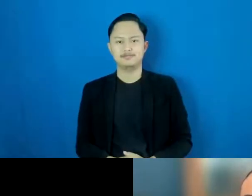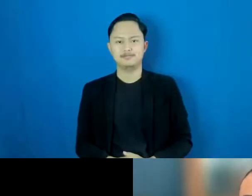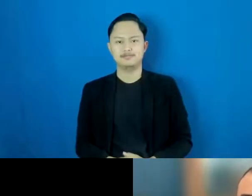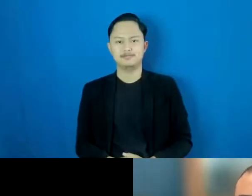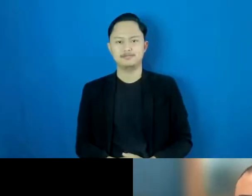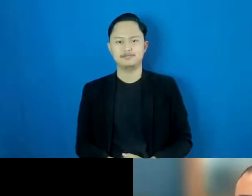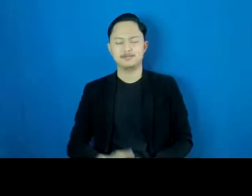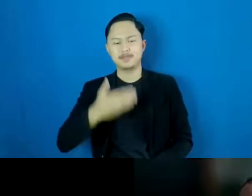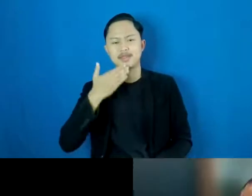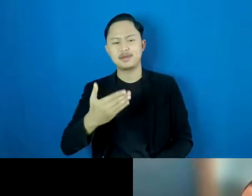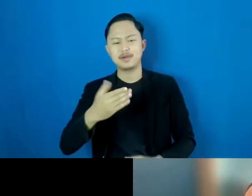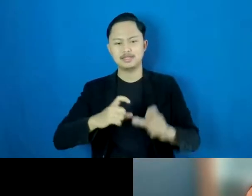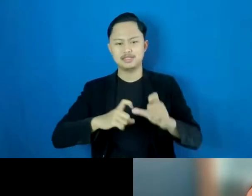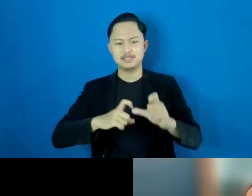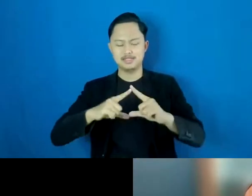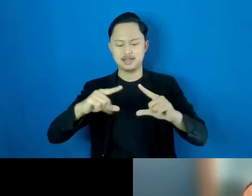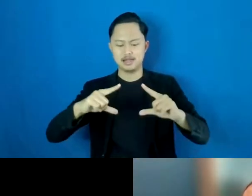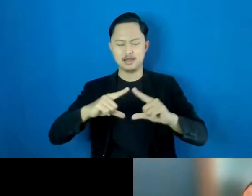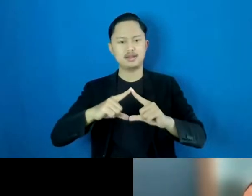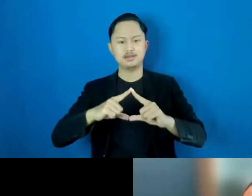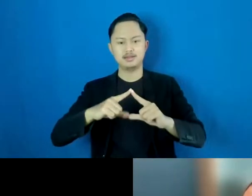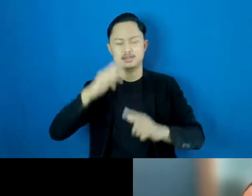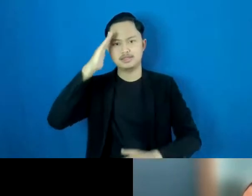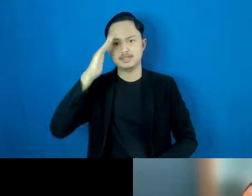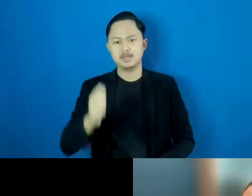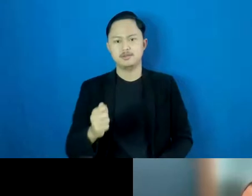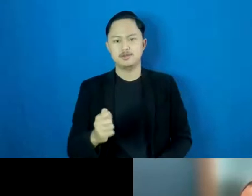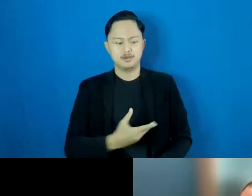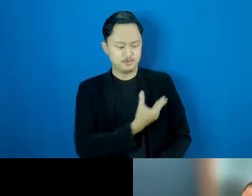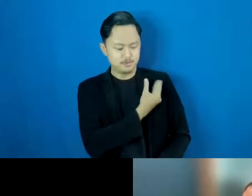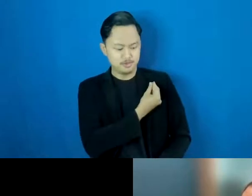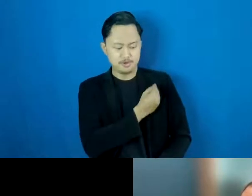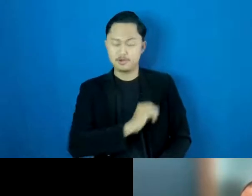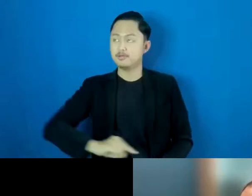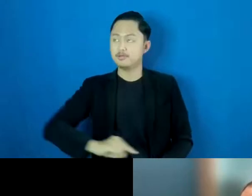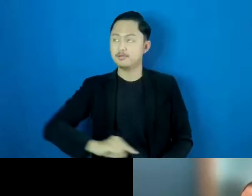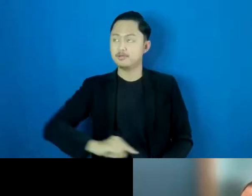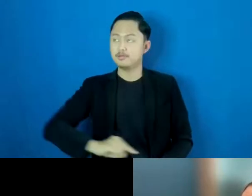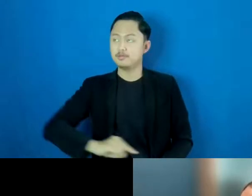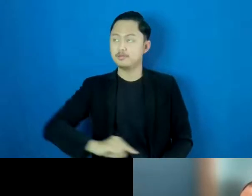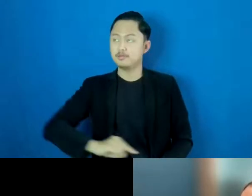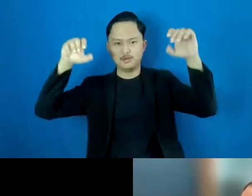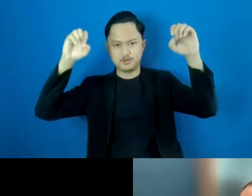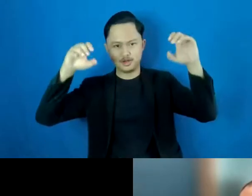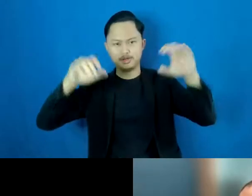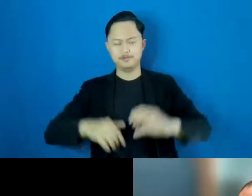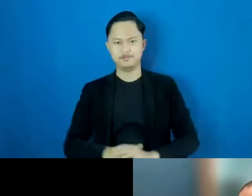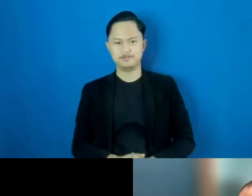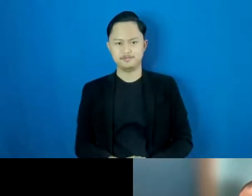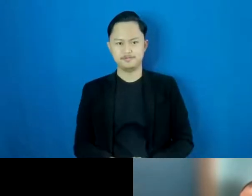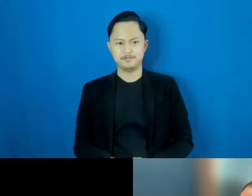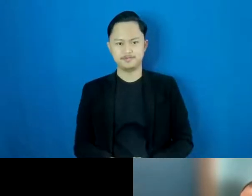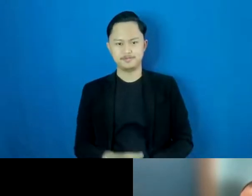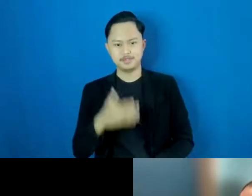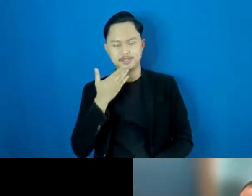Thank you, Sarah. Terima kasih. Assalamualaikum warahmatullahi wabarakatuh. Good